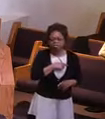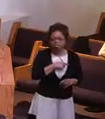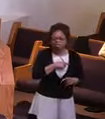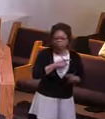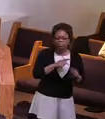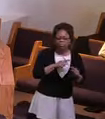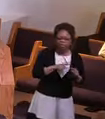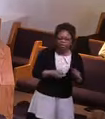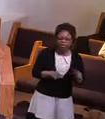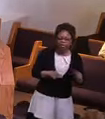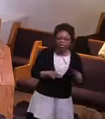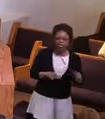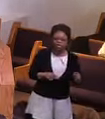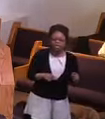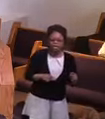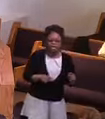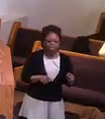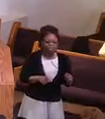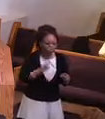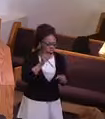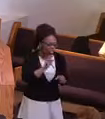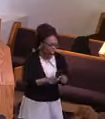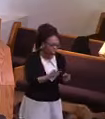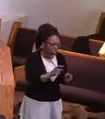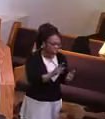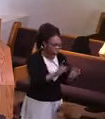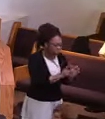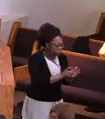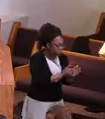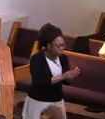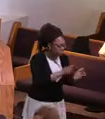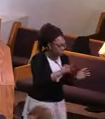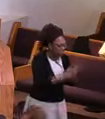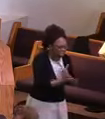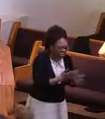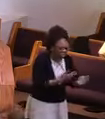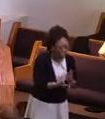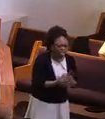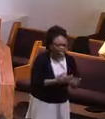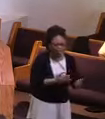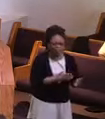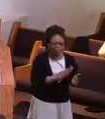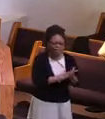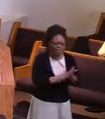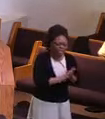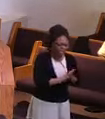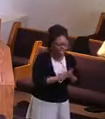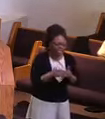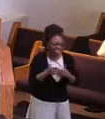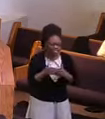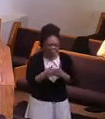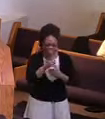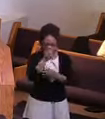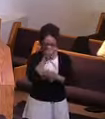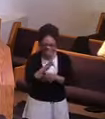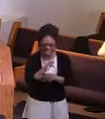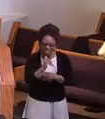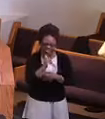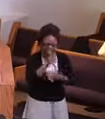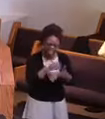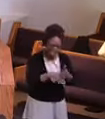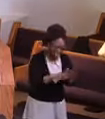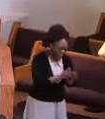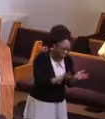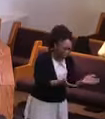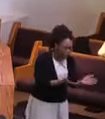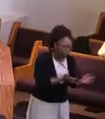doing anyway. Amen. Nothing wrong with hygiene. Cleanliness is next to godliness. It's not in the Bible, Lord. Amen. But